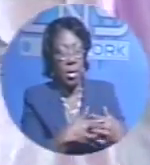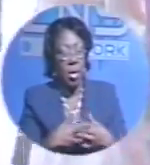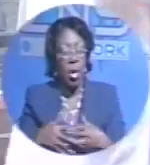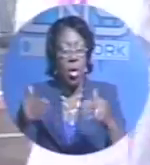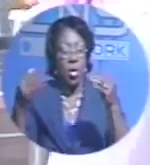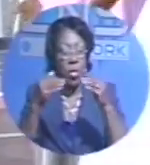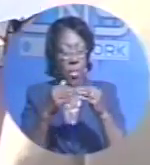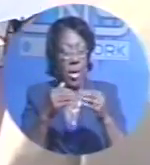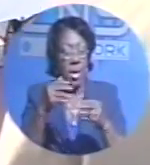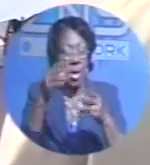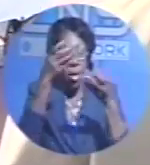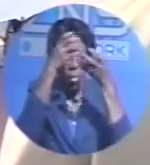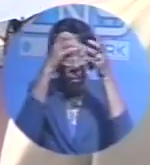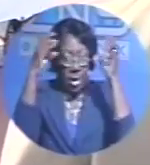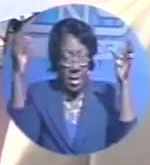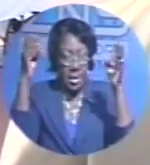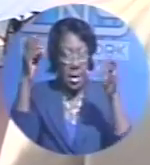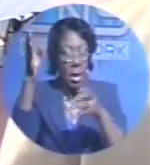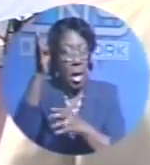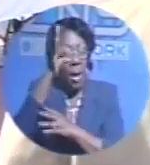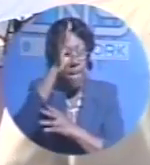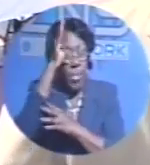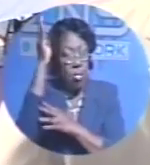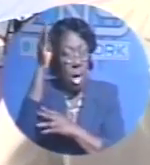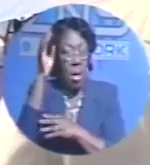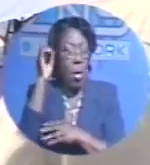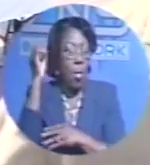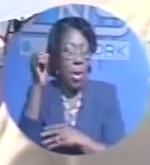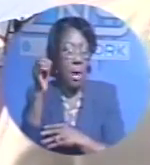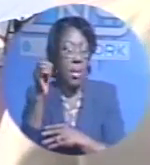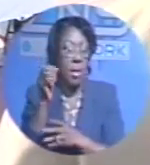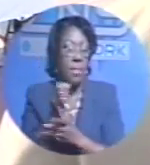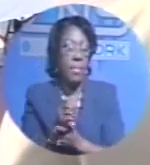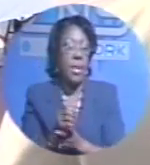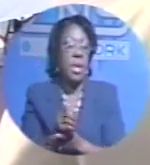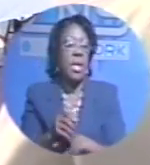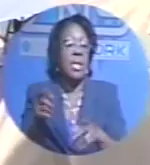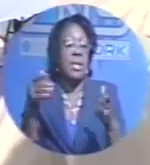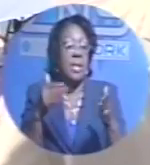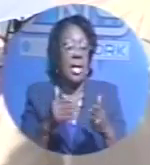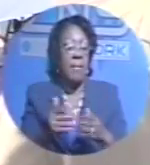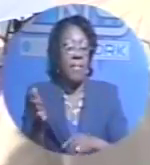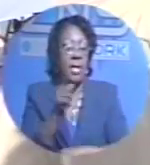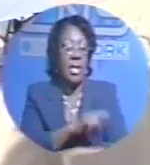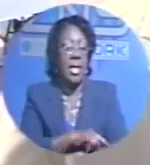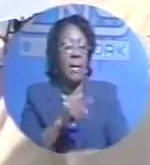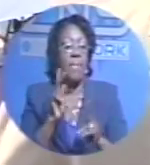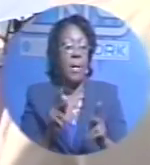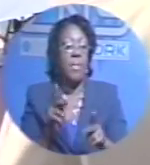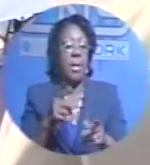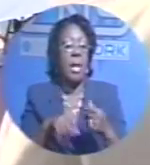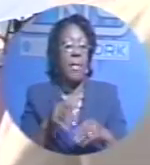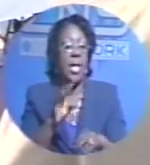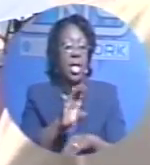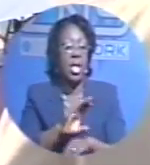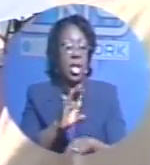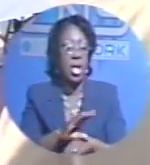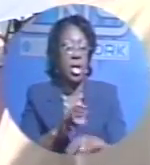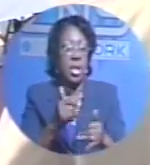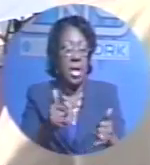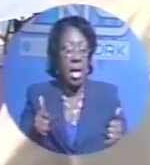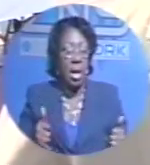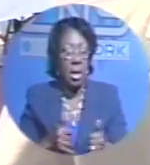President Barack Obama. It's not an easy challenge because from day to day people flock to churchyard. From day to day people calls upon you.